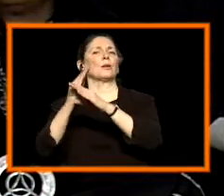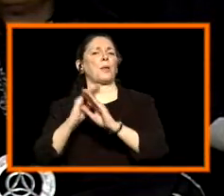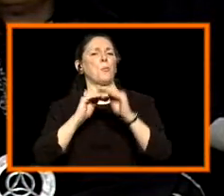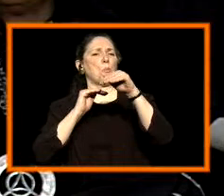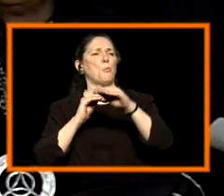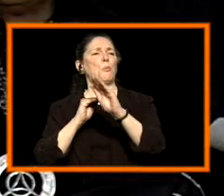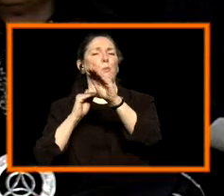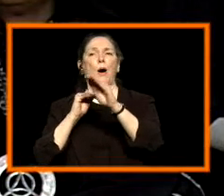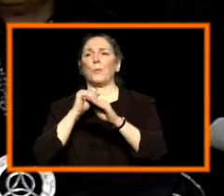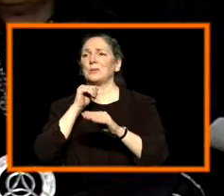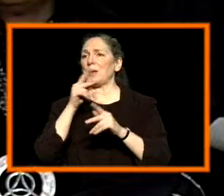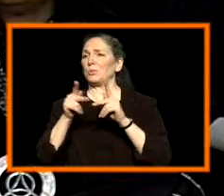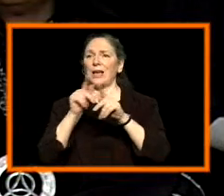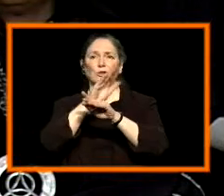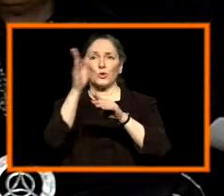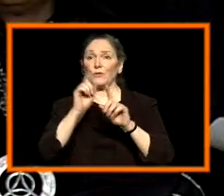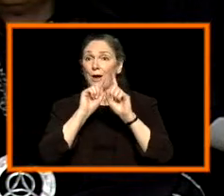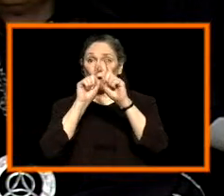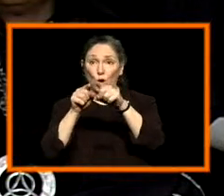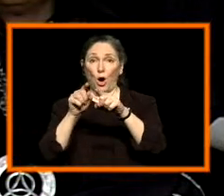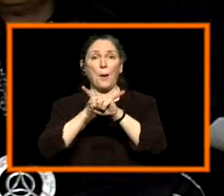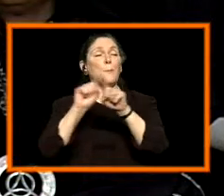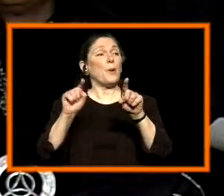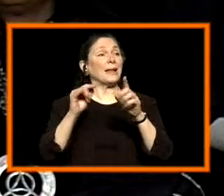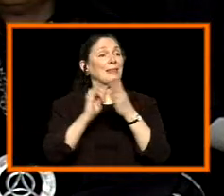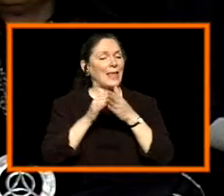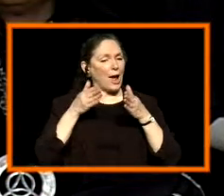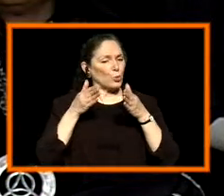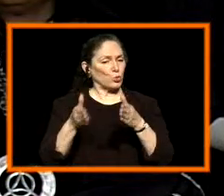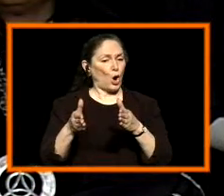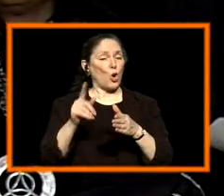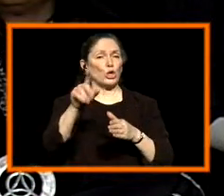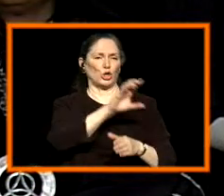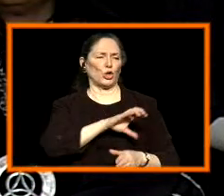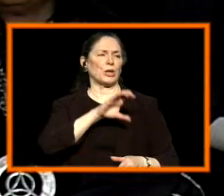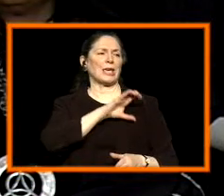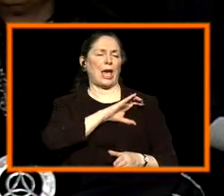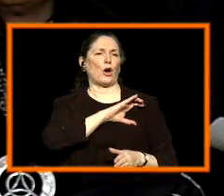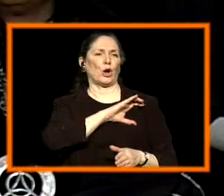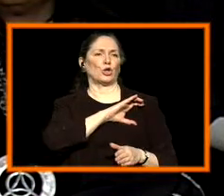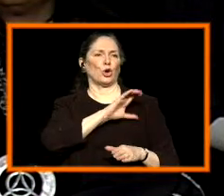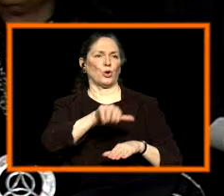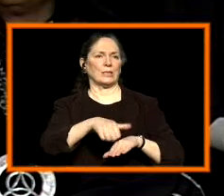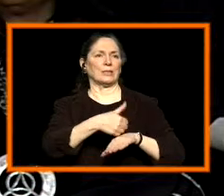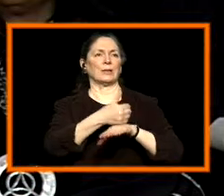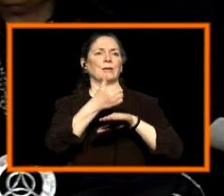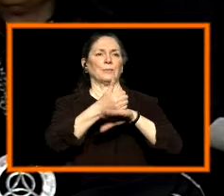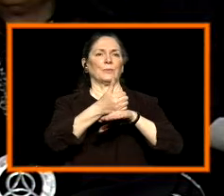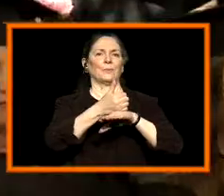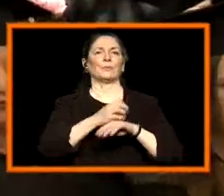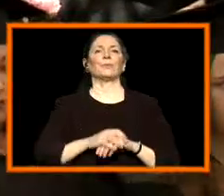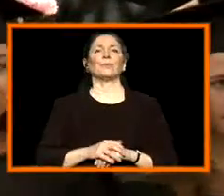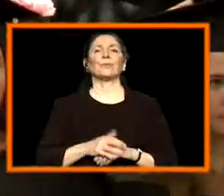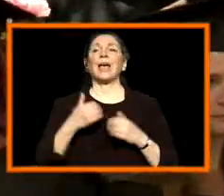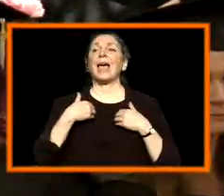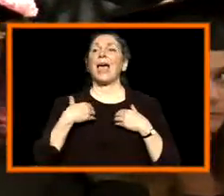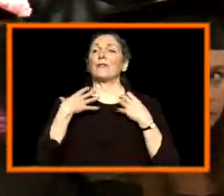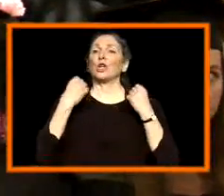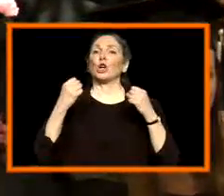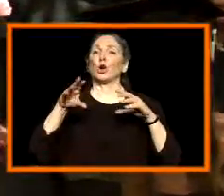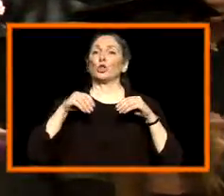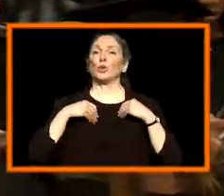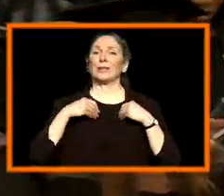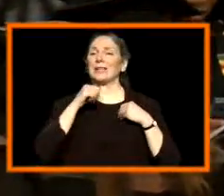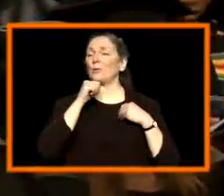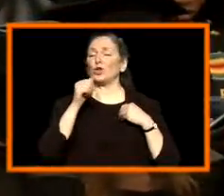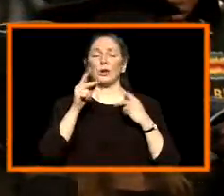and uncharted territory, but it is by this road where your character is truly tested. And have the courage to accept that